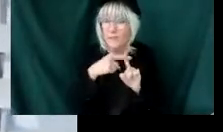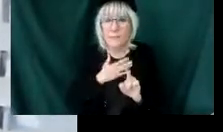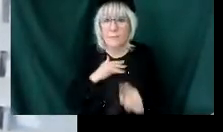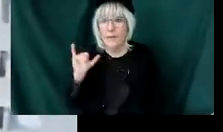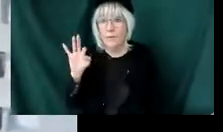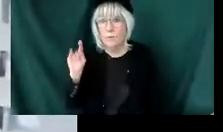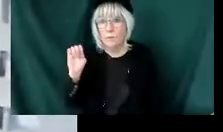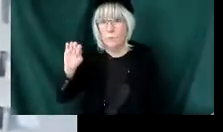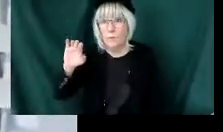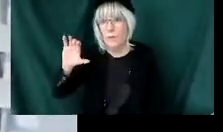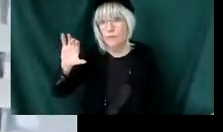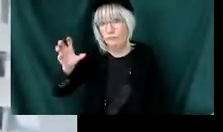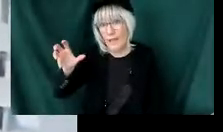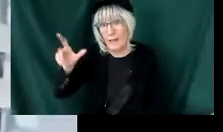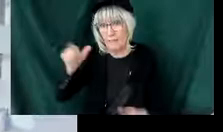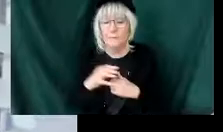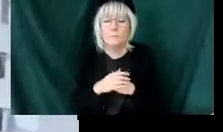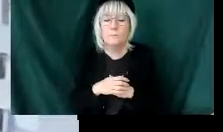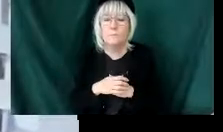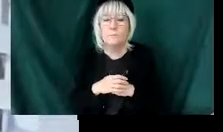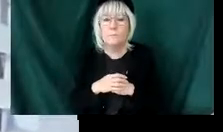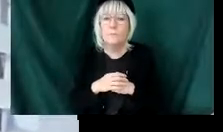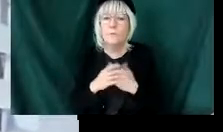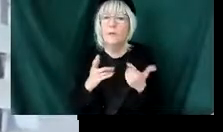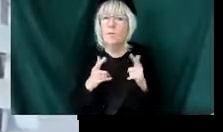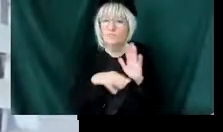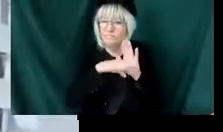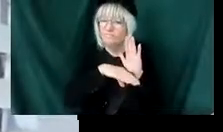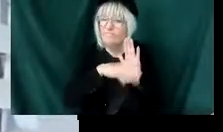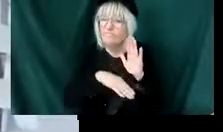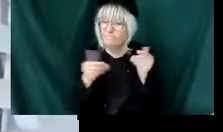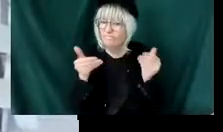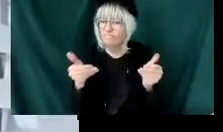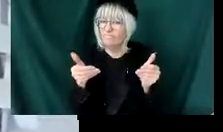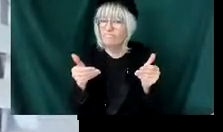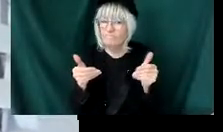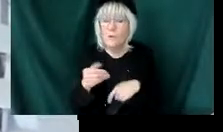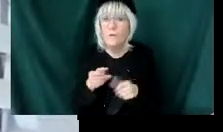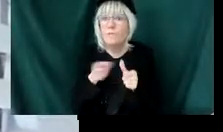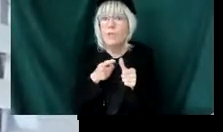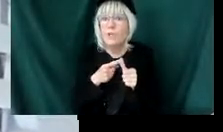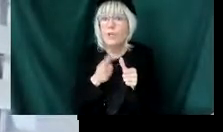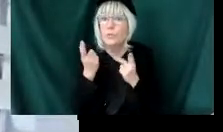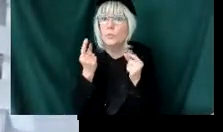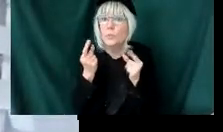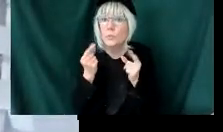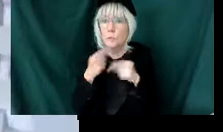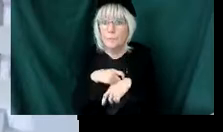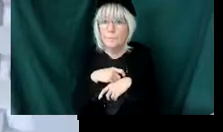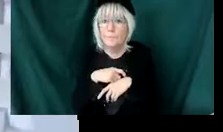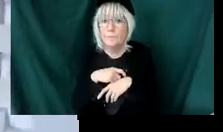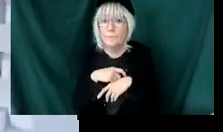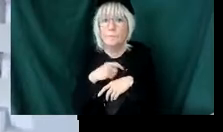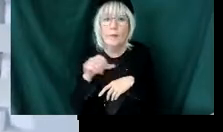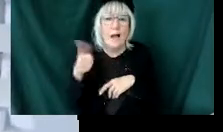YouTube channel. Okay, so we're gonna finish this. The first thing I'm gonna do is